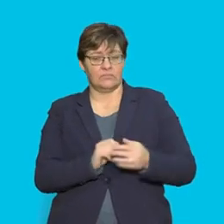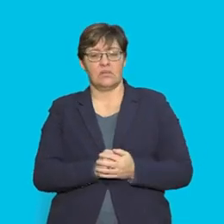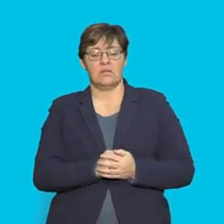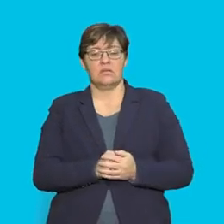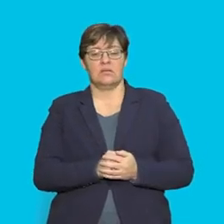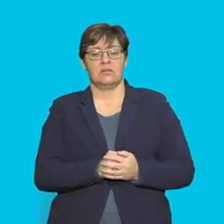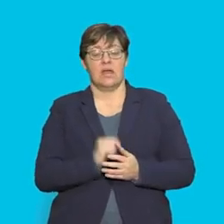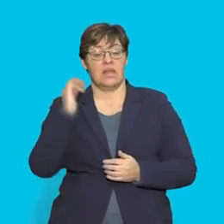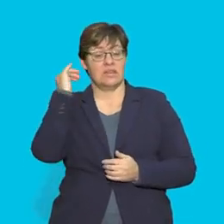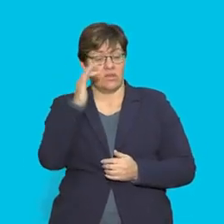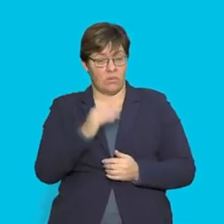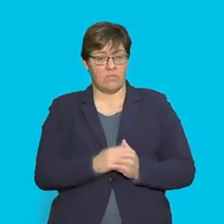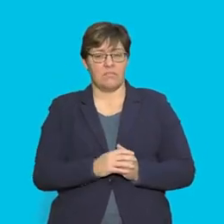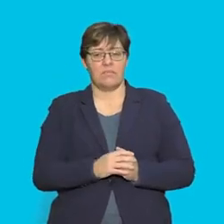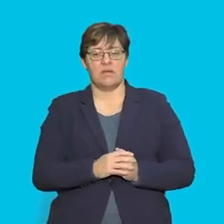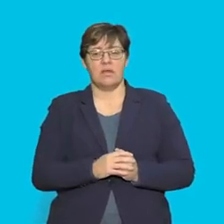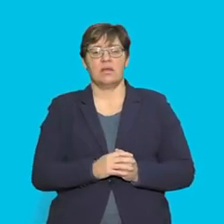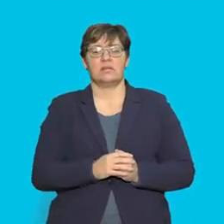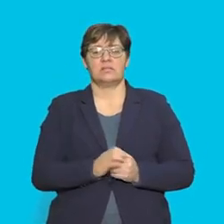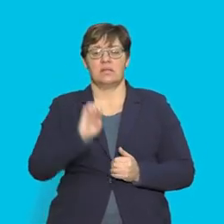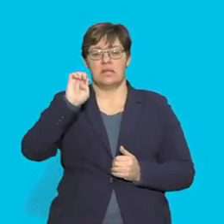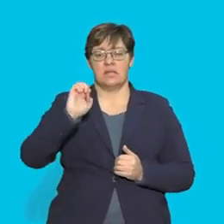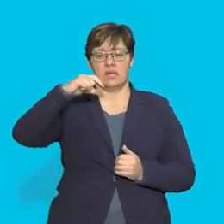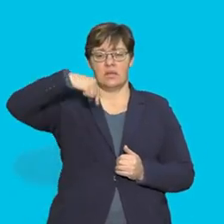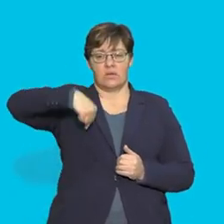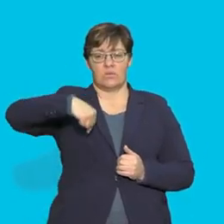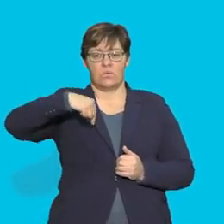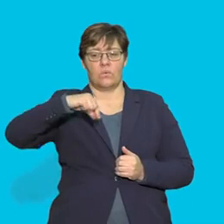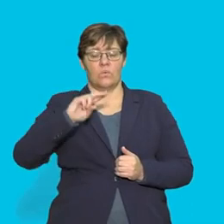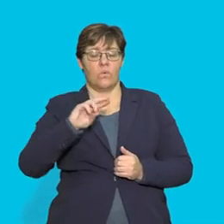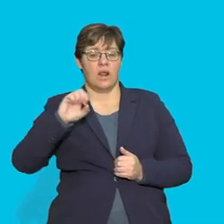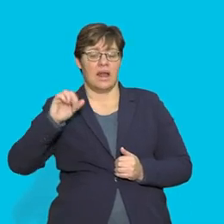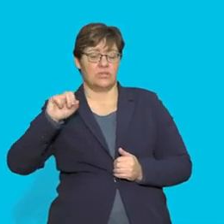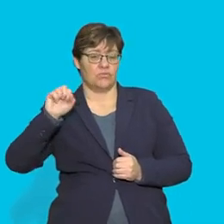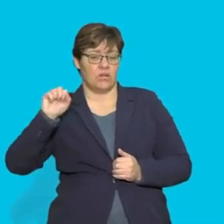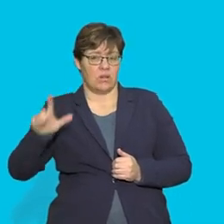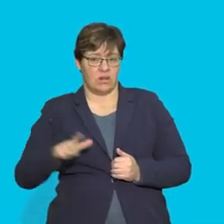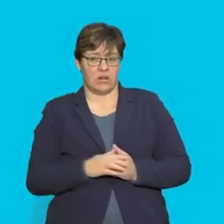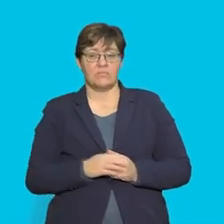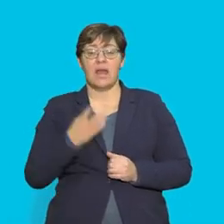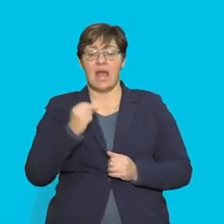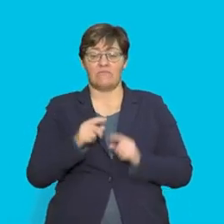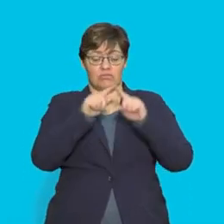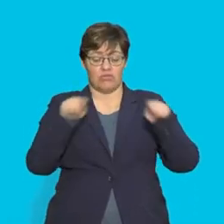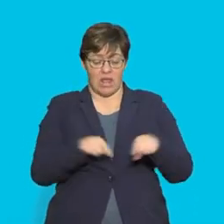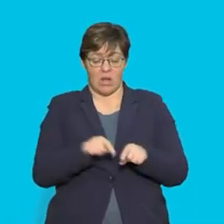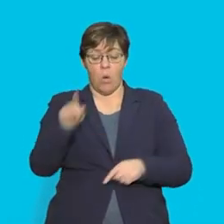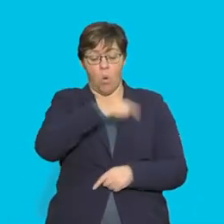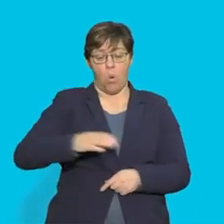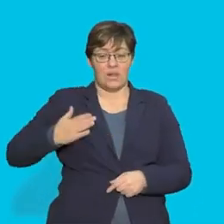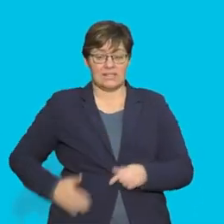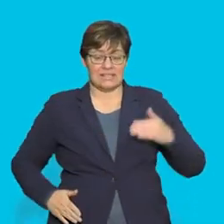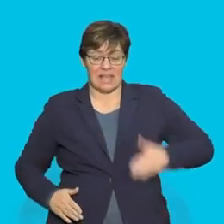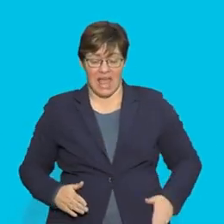Another theorem that we can try and talk about will be for an equilateral triangle, which says in a triangle where three sides